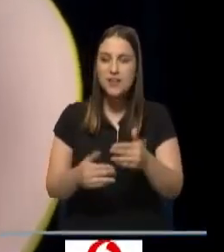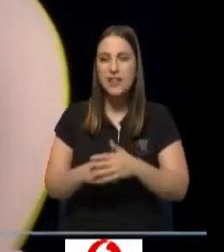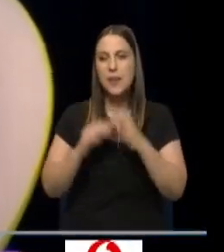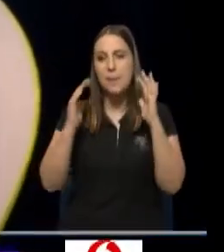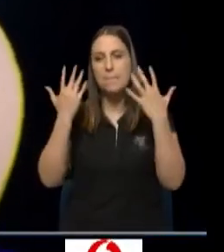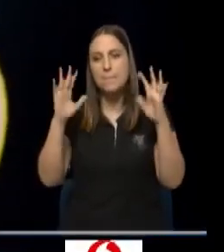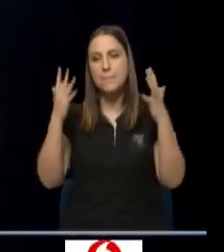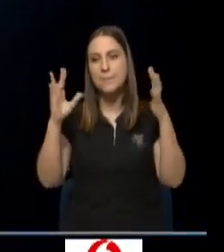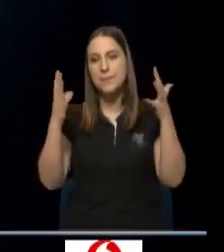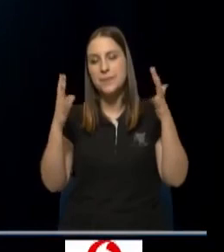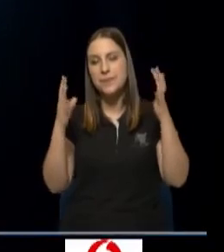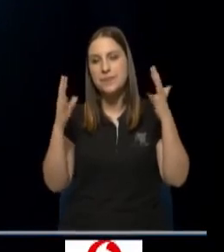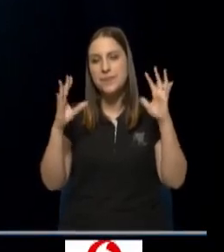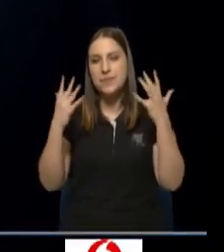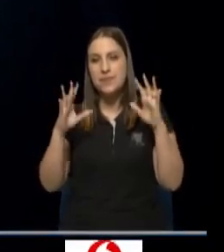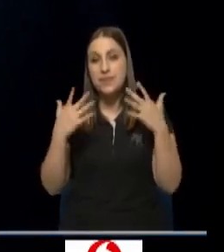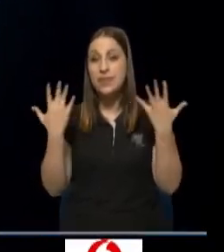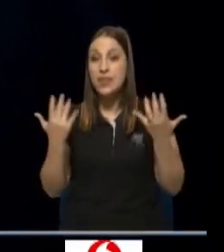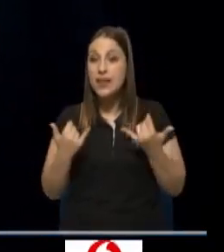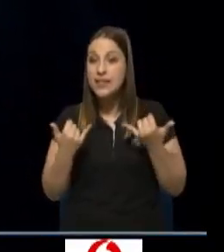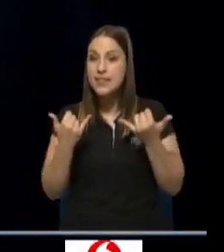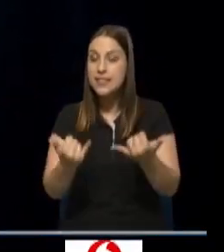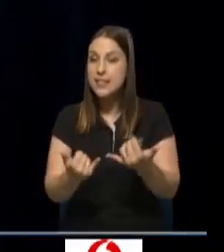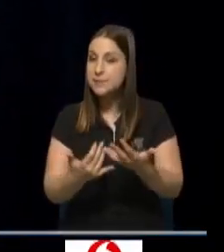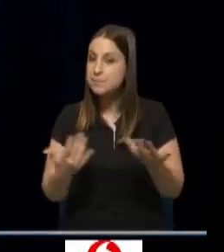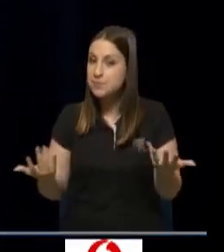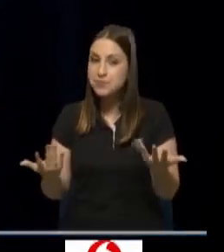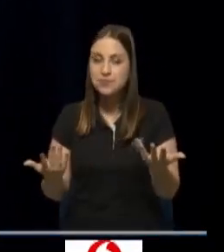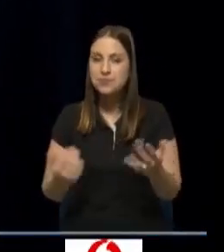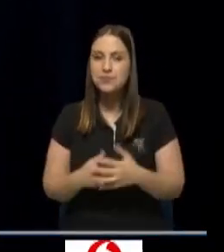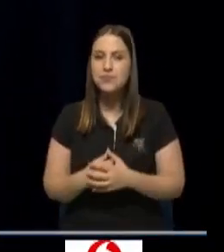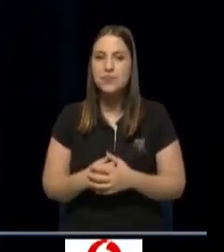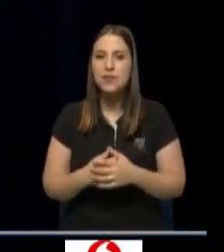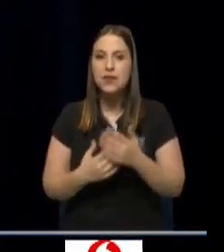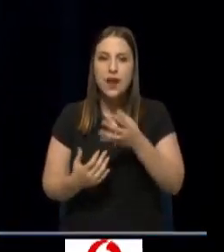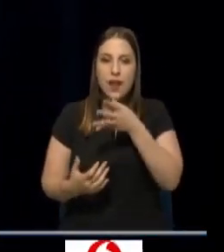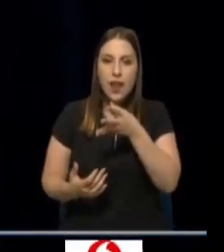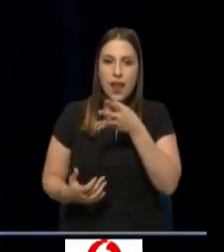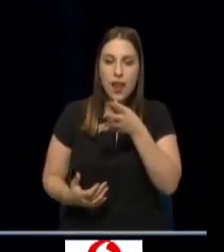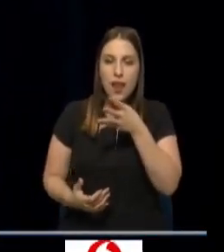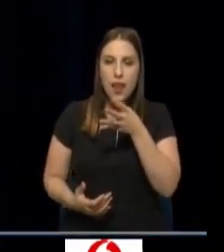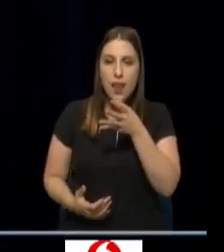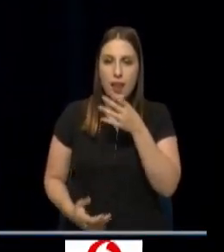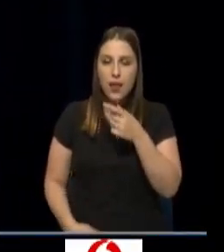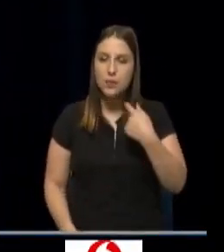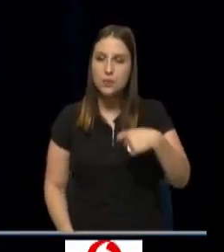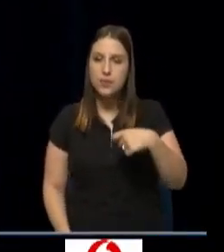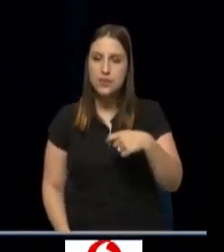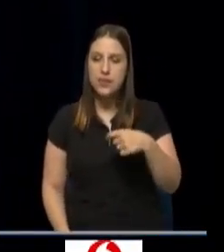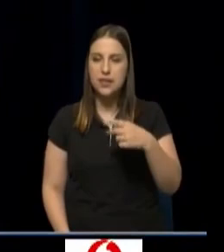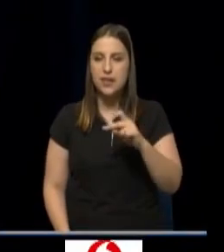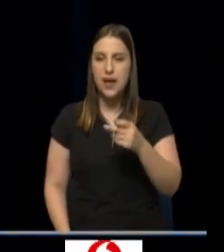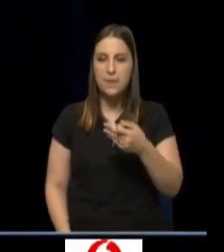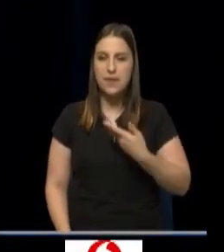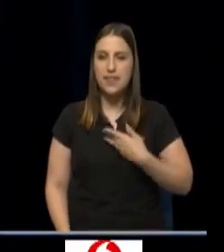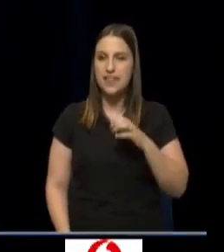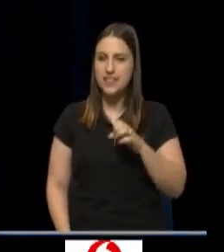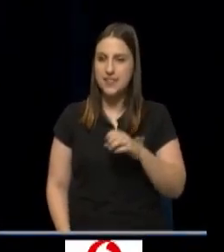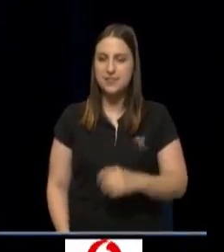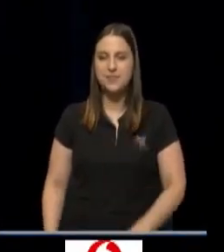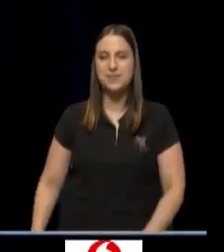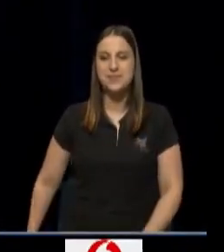of communications in Portugal. Thank you very much. Now we shall have the closing